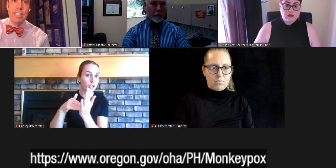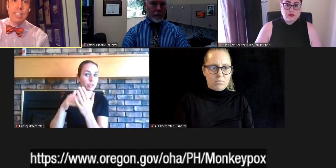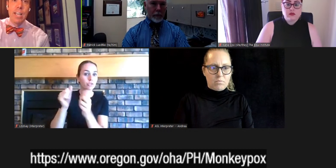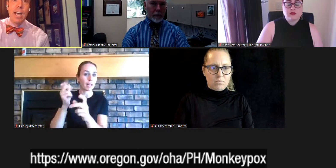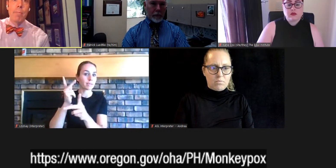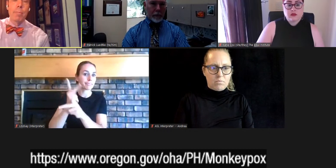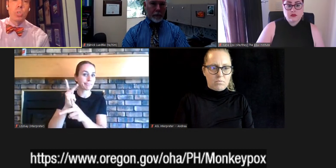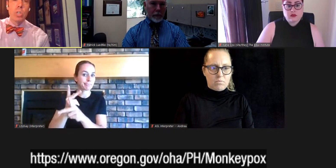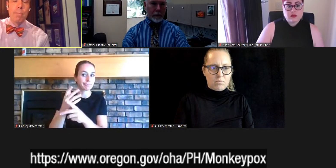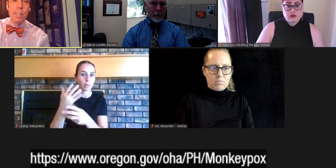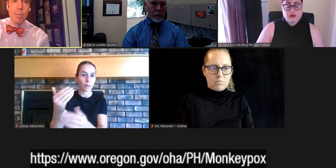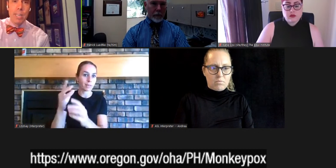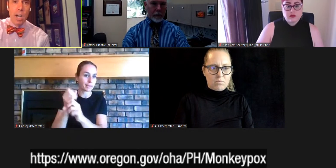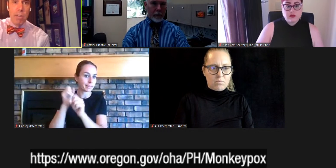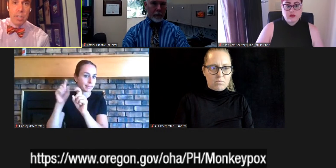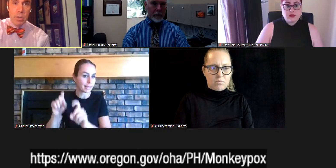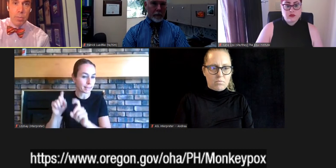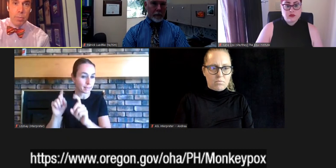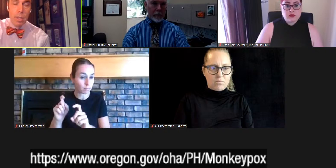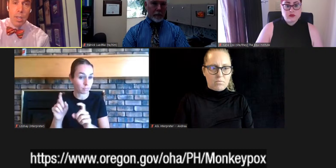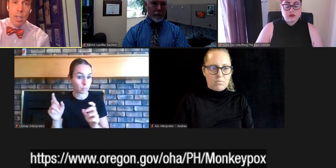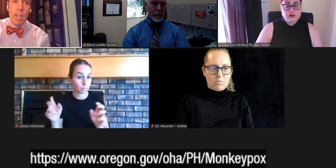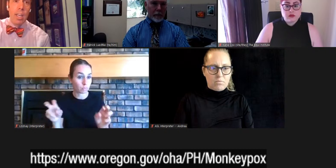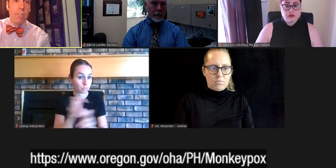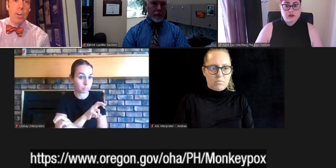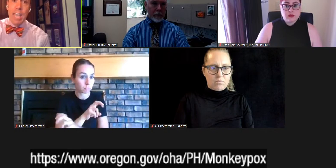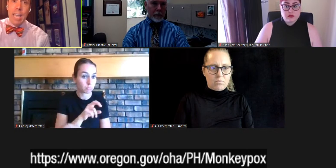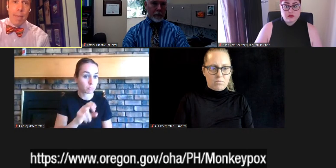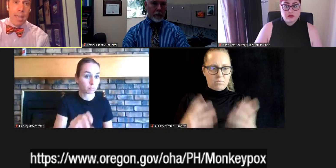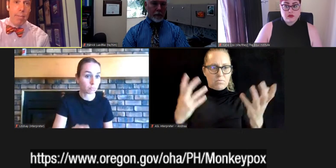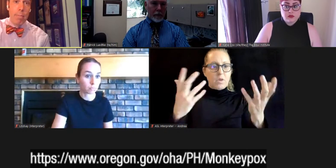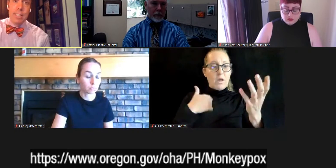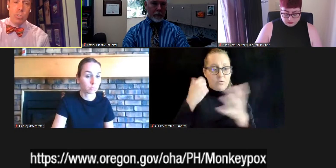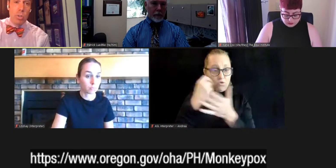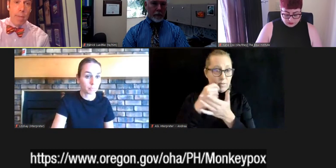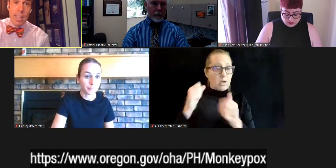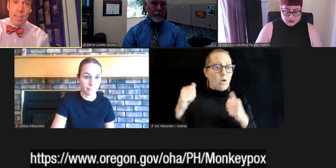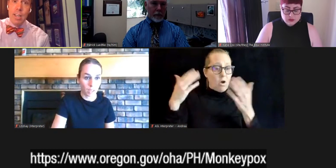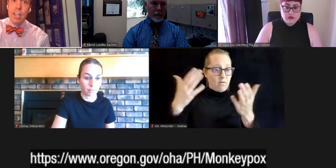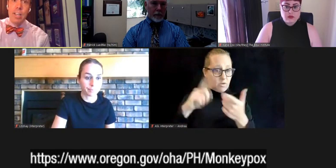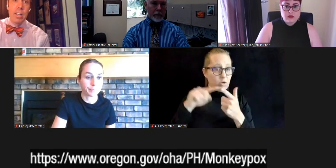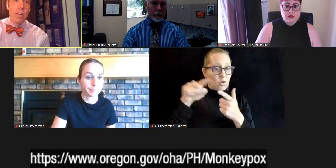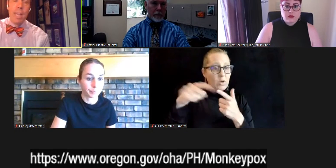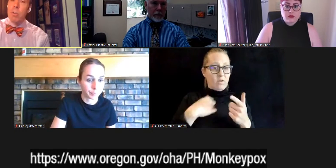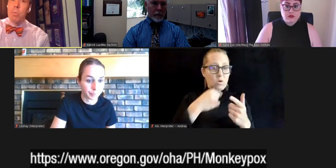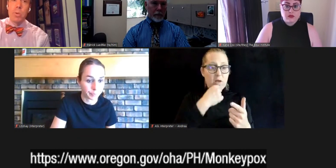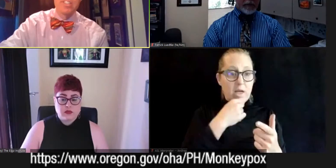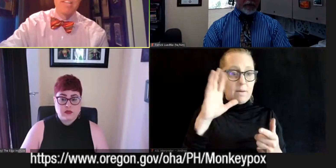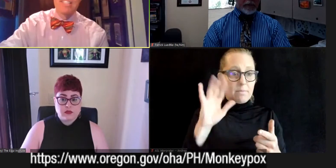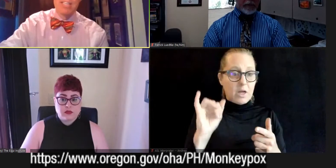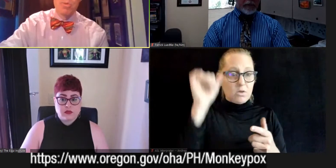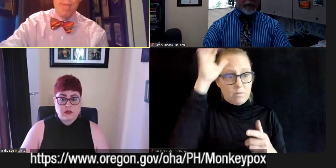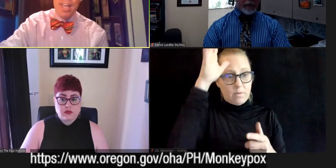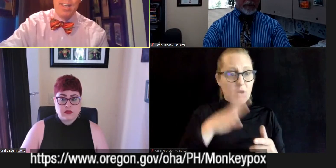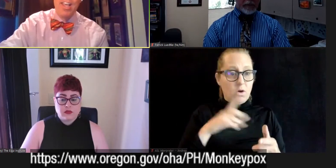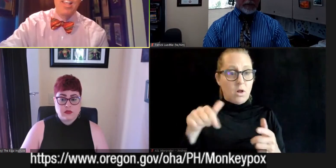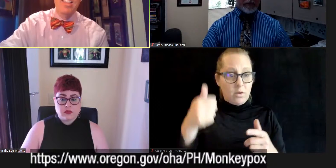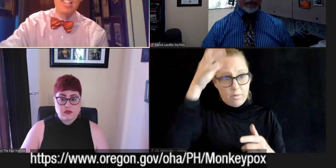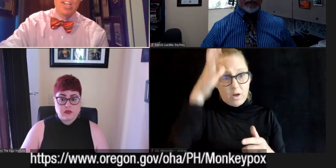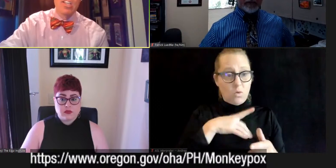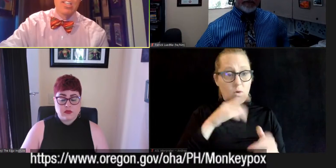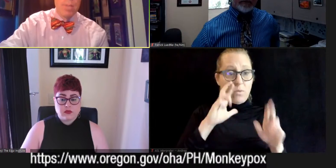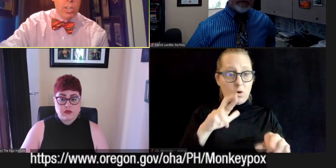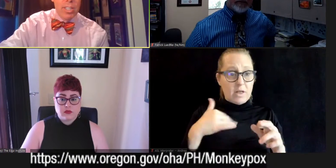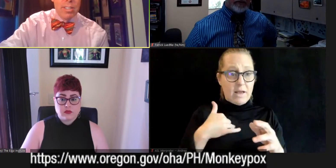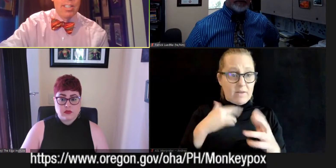virus. There is treatment that we can offer you. If you're a gay man, bisexual man, another man who reports having sex with men,